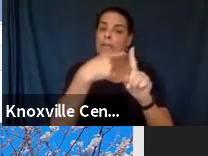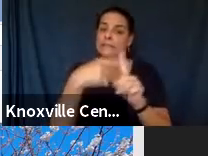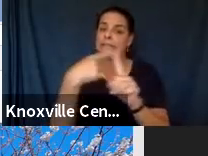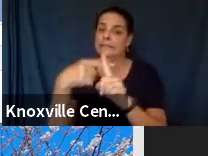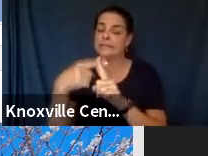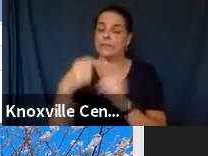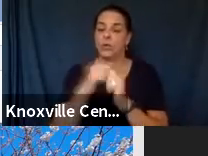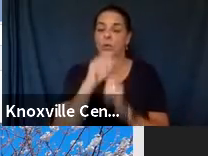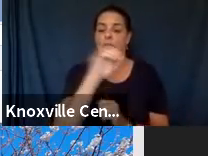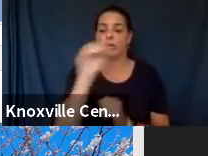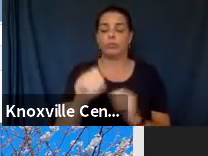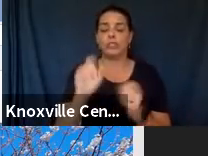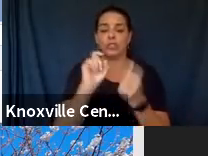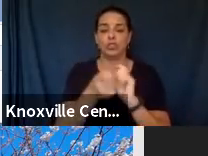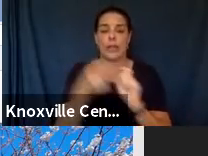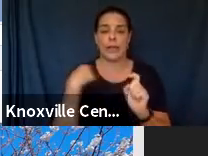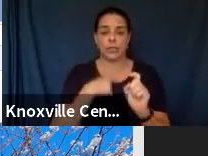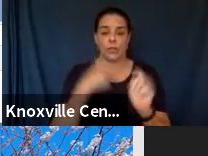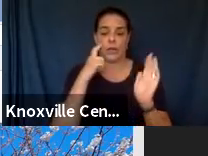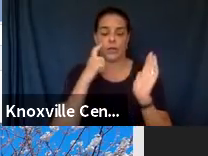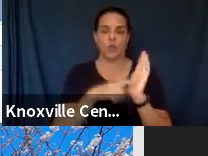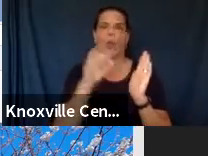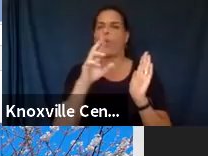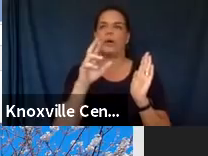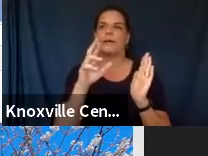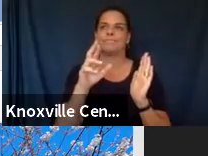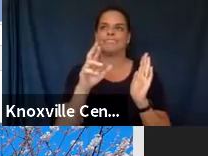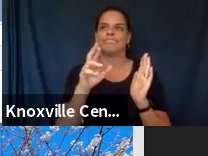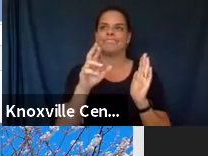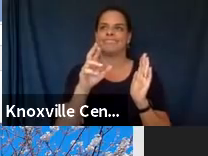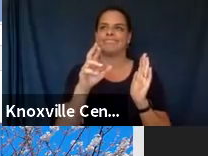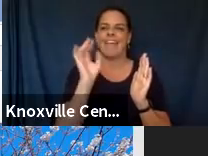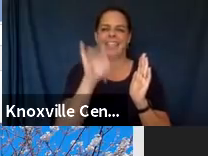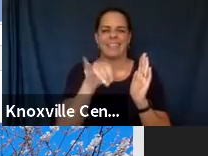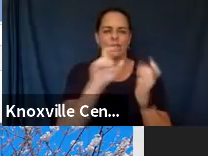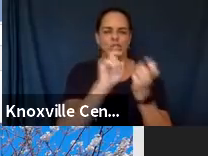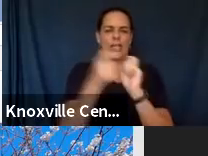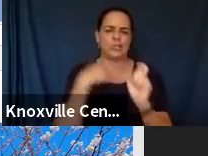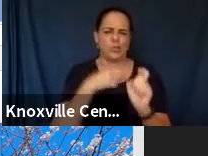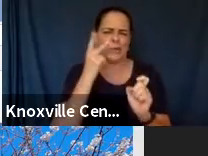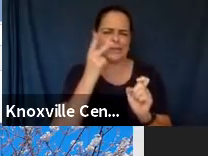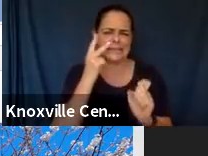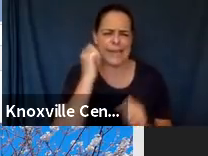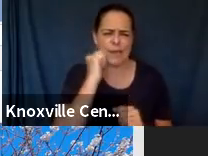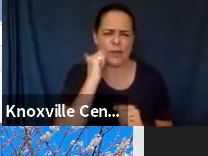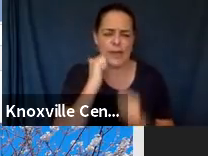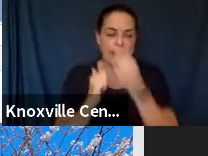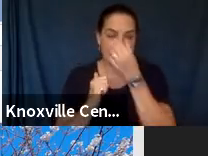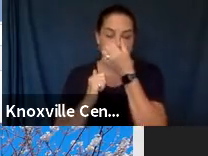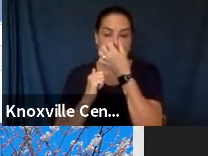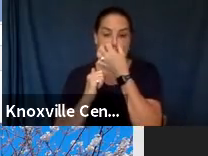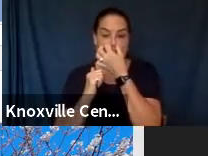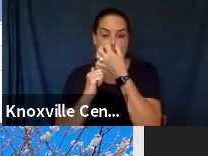the percent change that we're seeing, or the standard deviation change that we're seeing every day. I will say